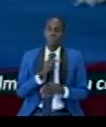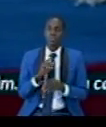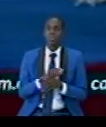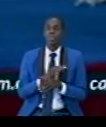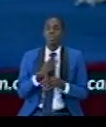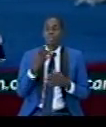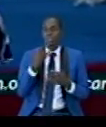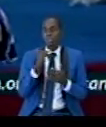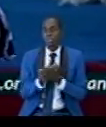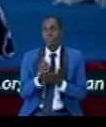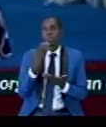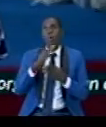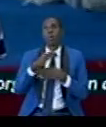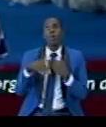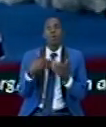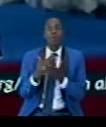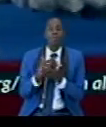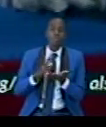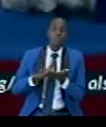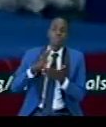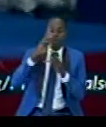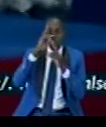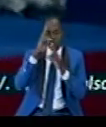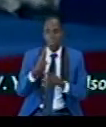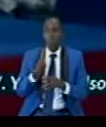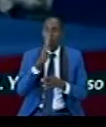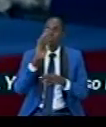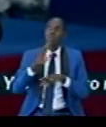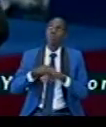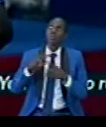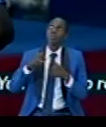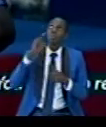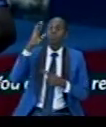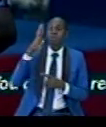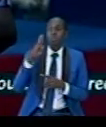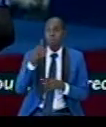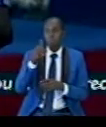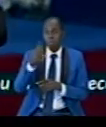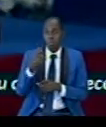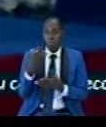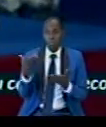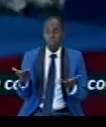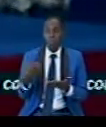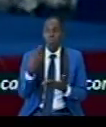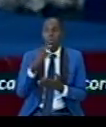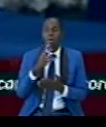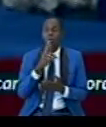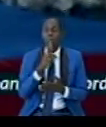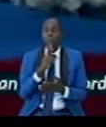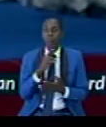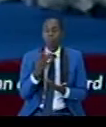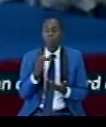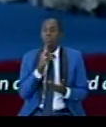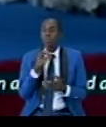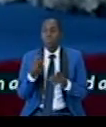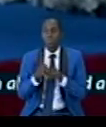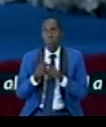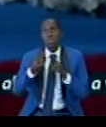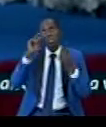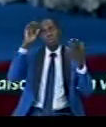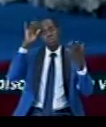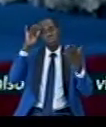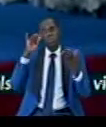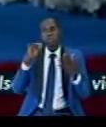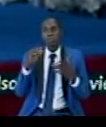honor return to him. And to you, my sisters there, who is expecting God for one problem, for one solution or the